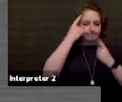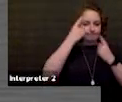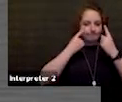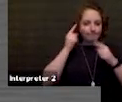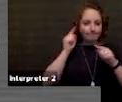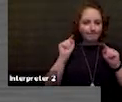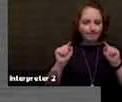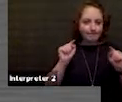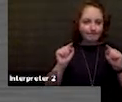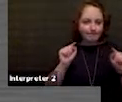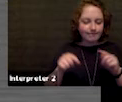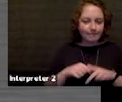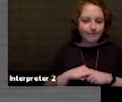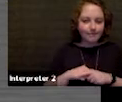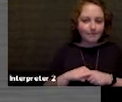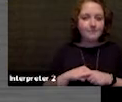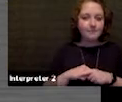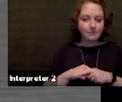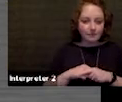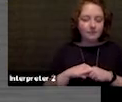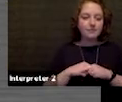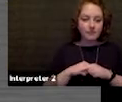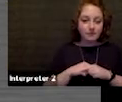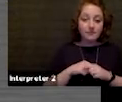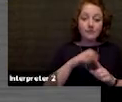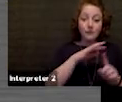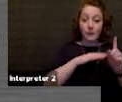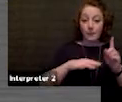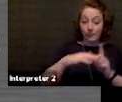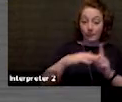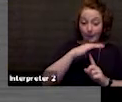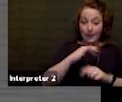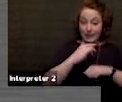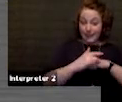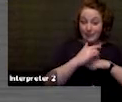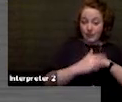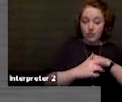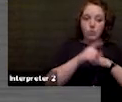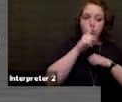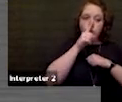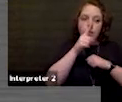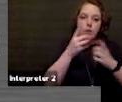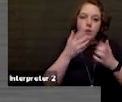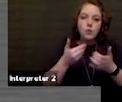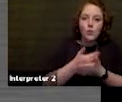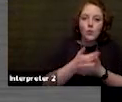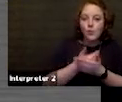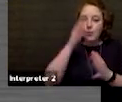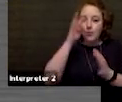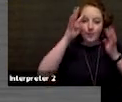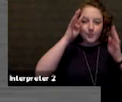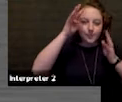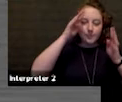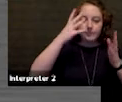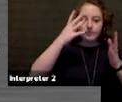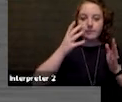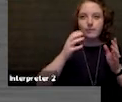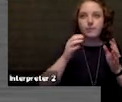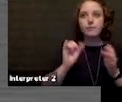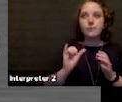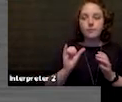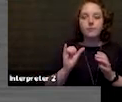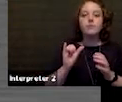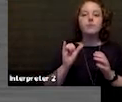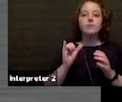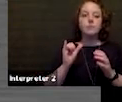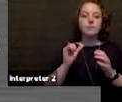The spaces that are available, we want them to be innovating, but we also want them to inspire